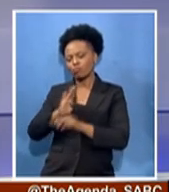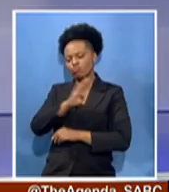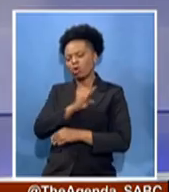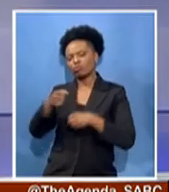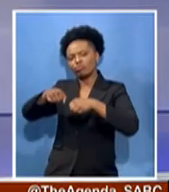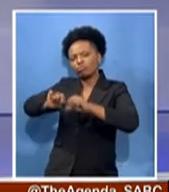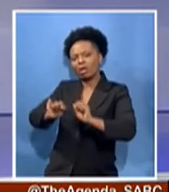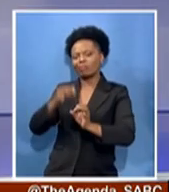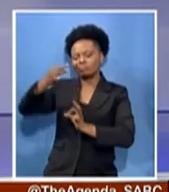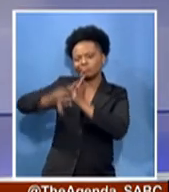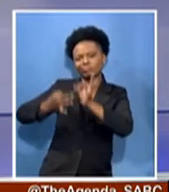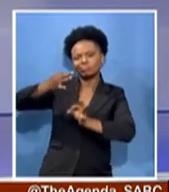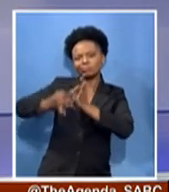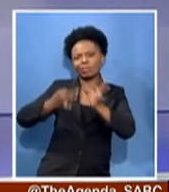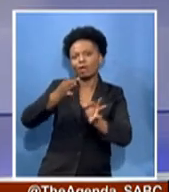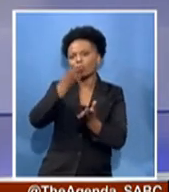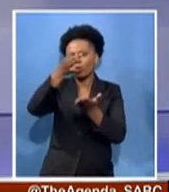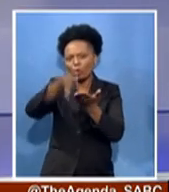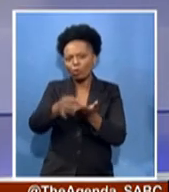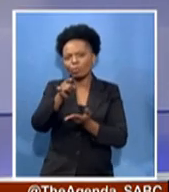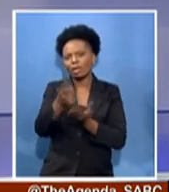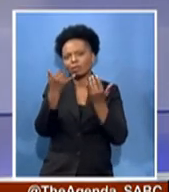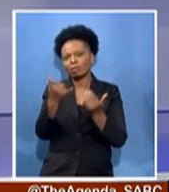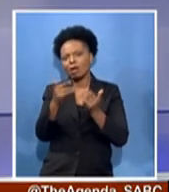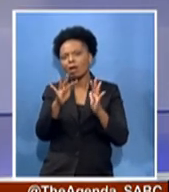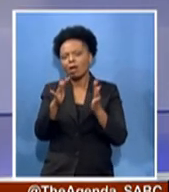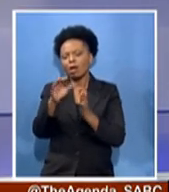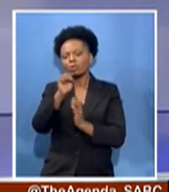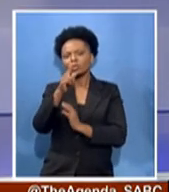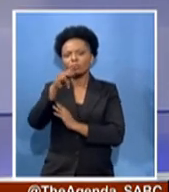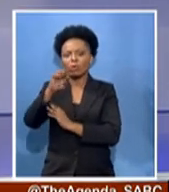of the pause of the Sisonke study. We'll have much more in the next hour.